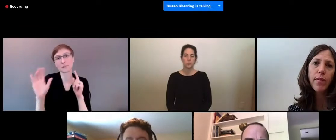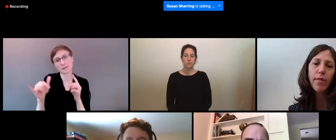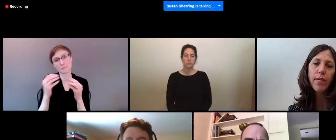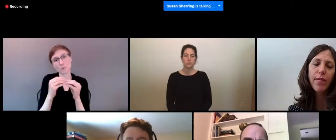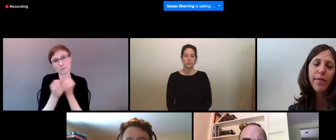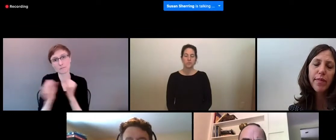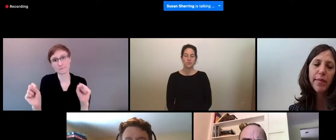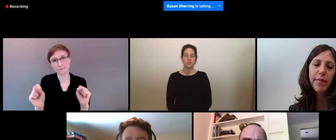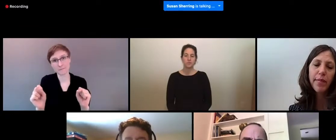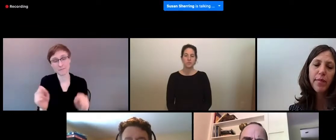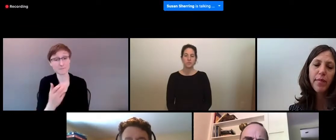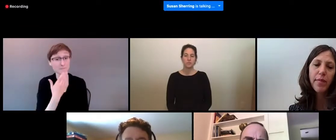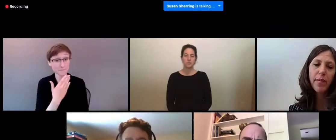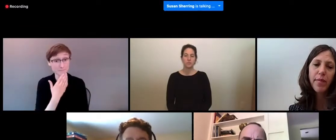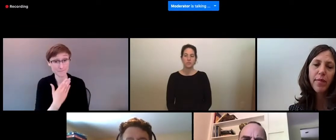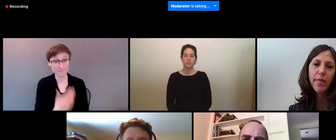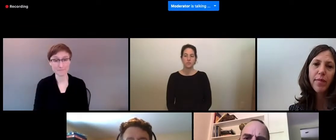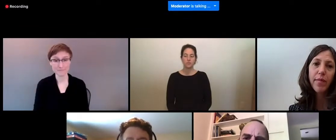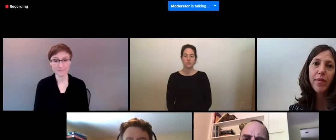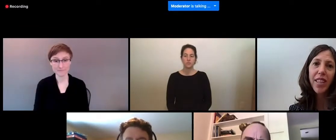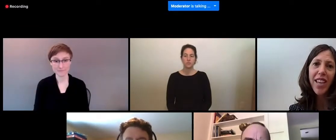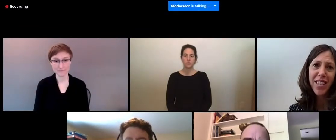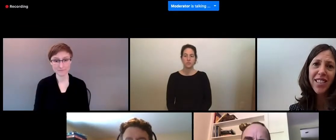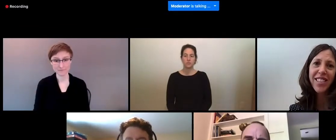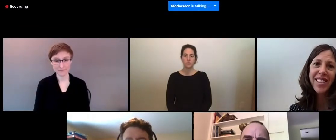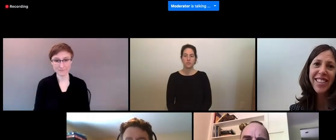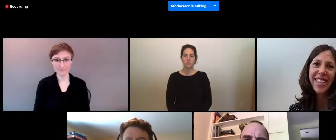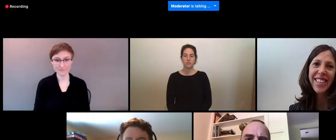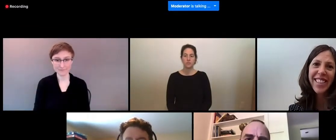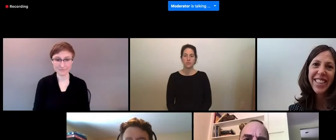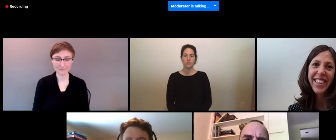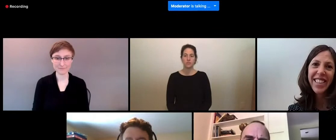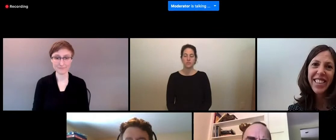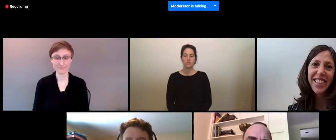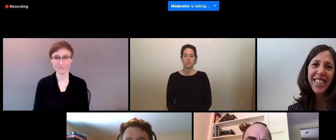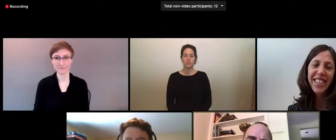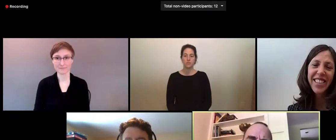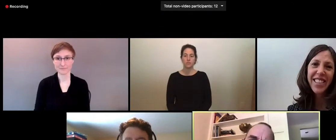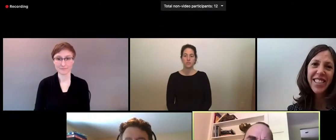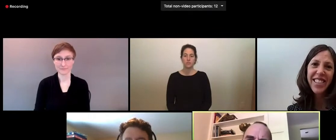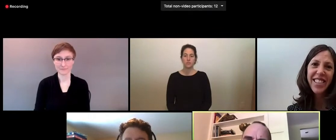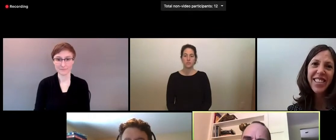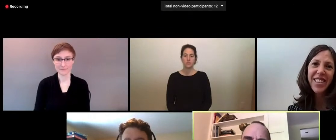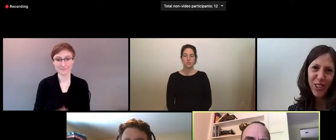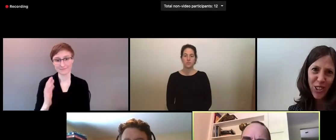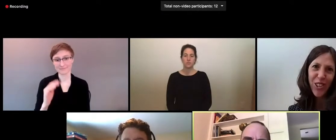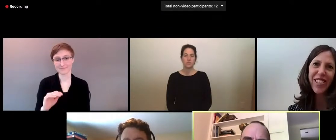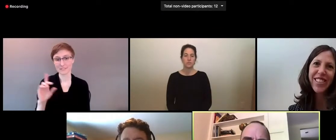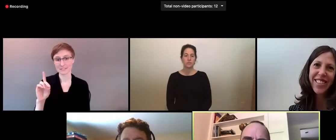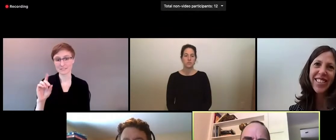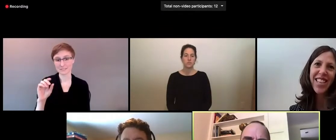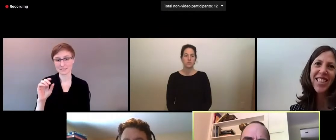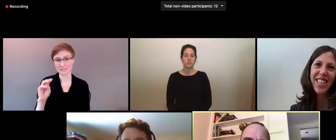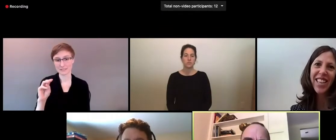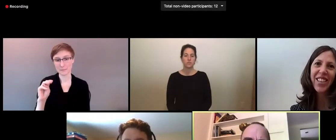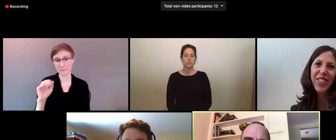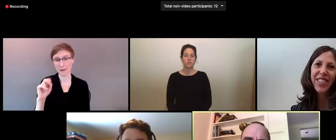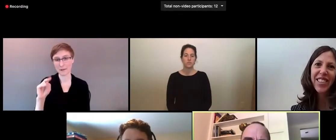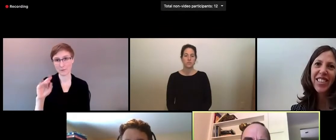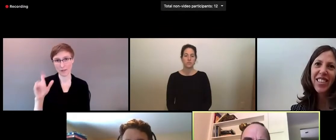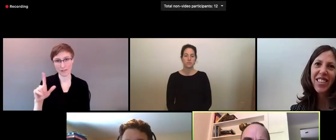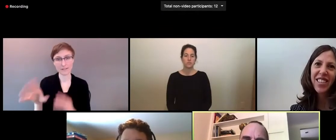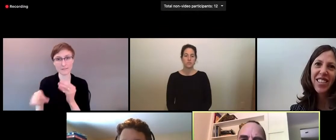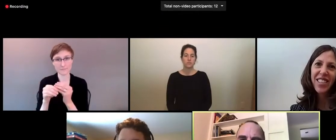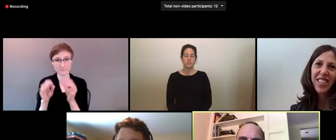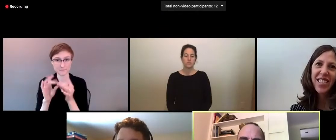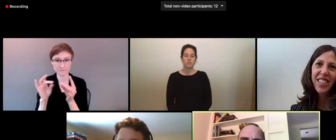much. Thank you, Susan. Thank you, Dr. Vera. Oh, go ahead. Yes. I don't know if I'll add a couple of comments. I'm not sure if they're going to be helpful. Yes, but, thank you.